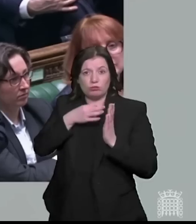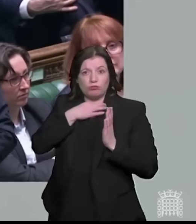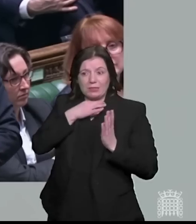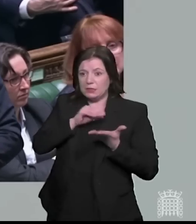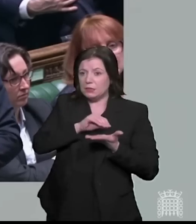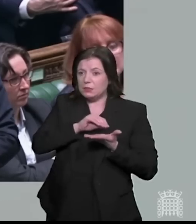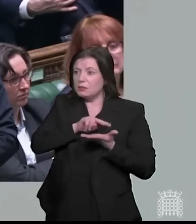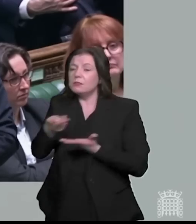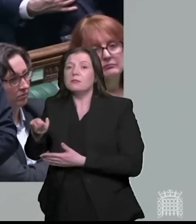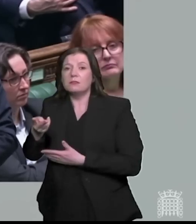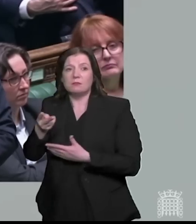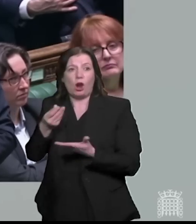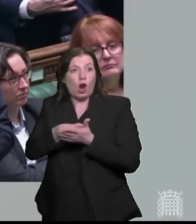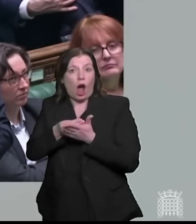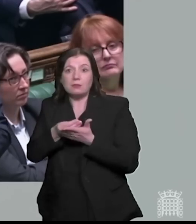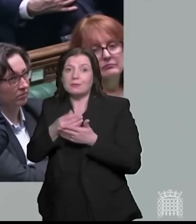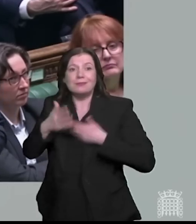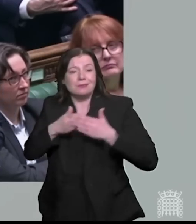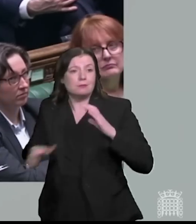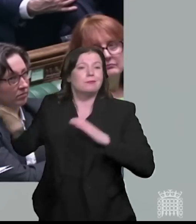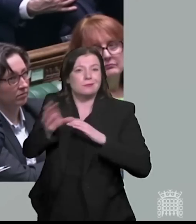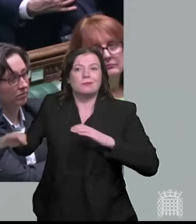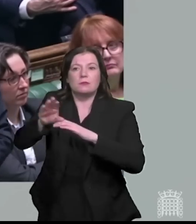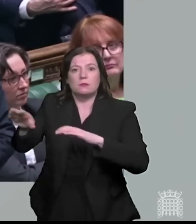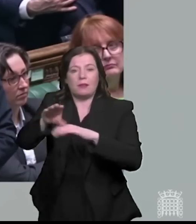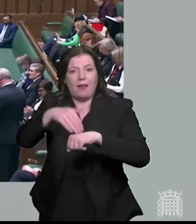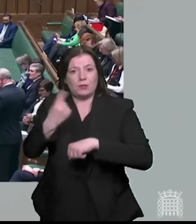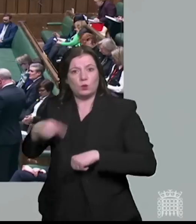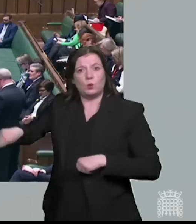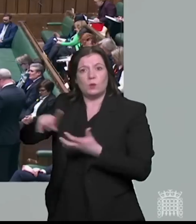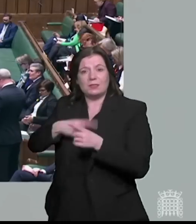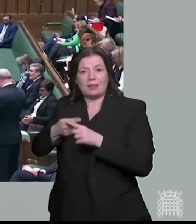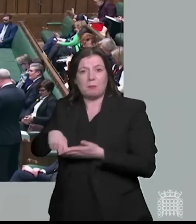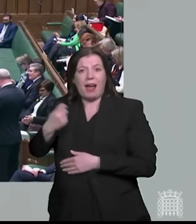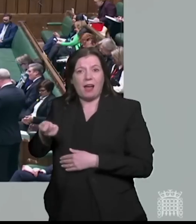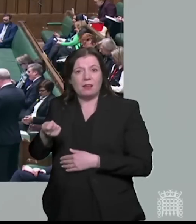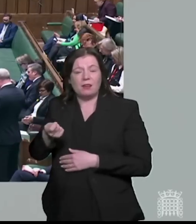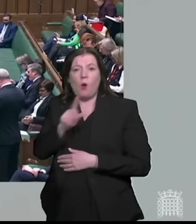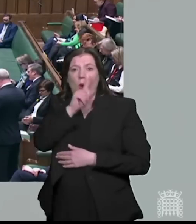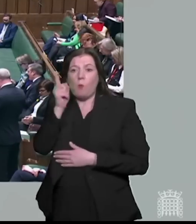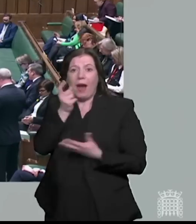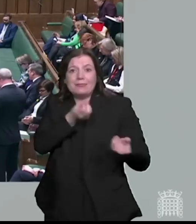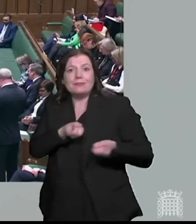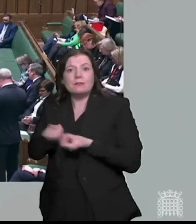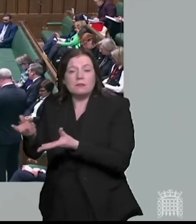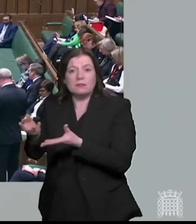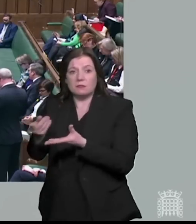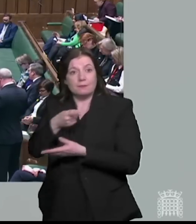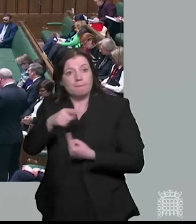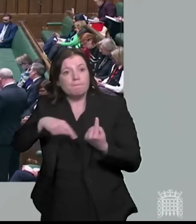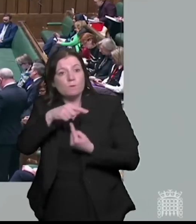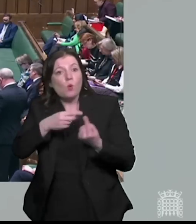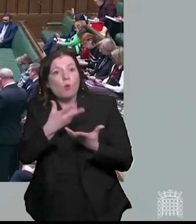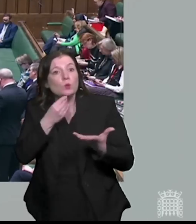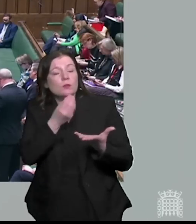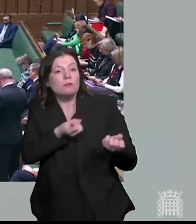risk, including that of cost overruns, to the government and then the taxpayer. There's a waste disposal service for spent fuel and other